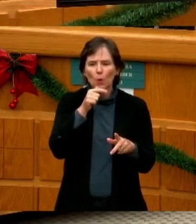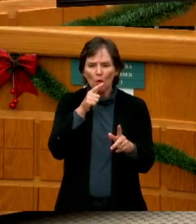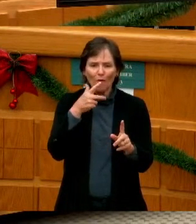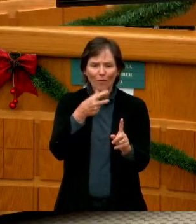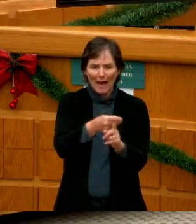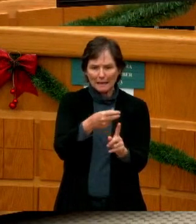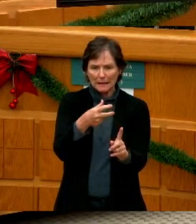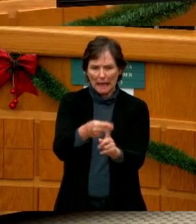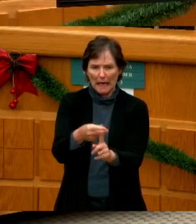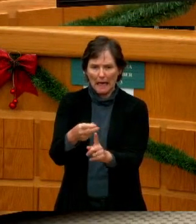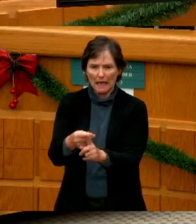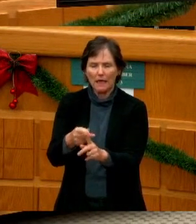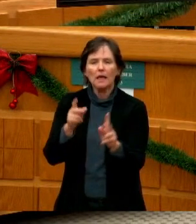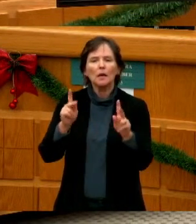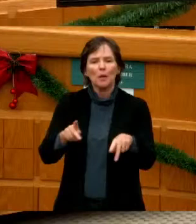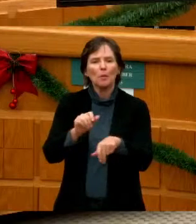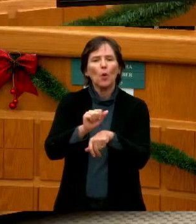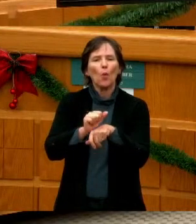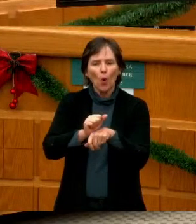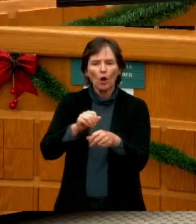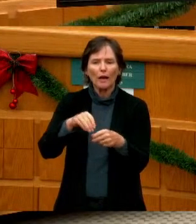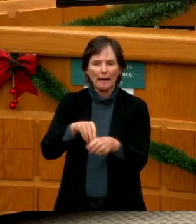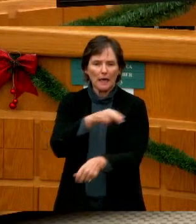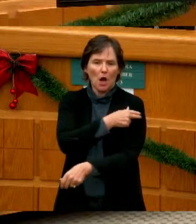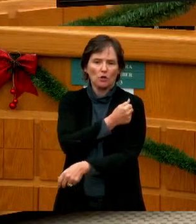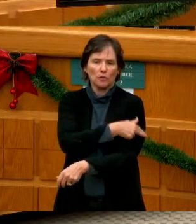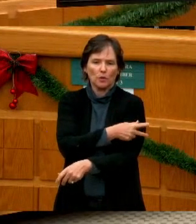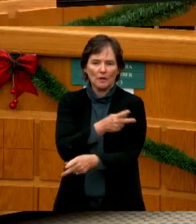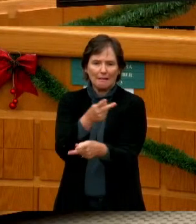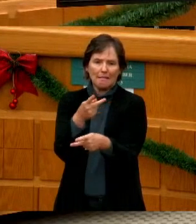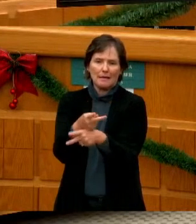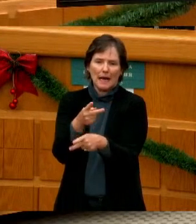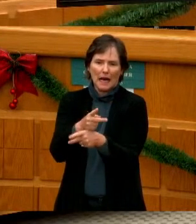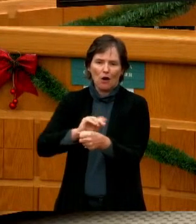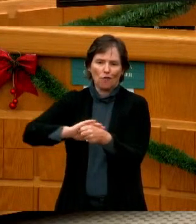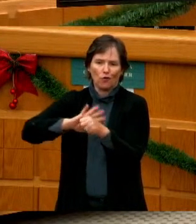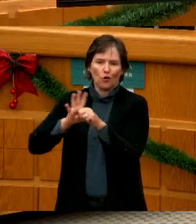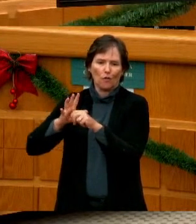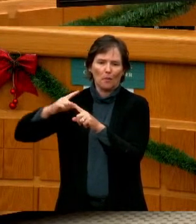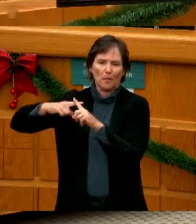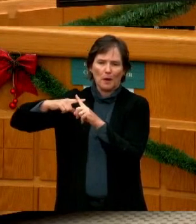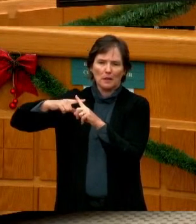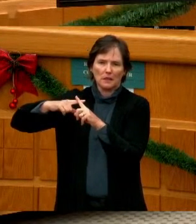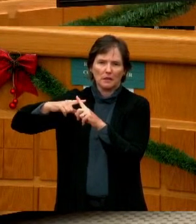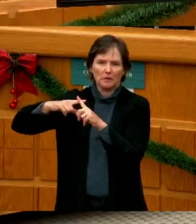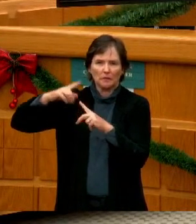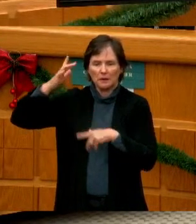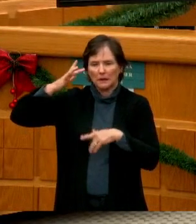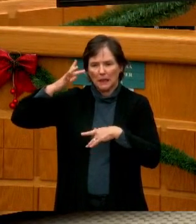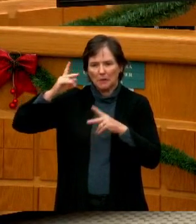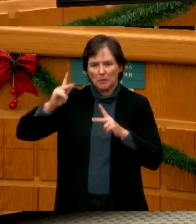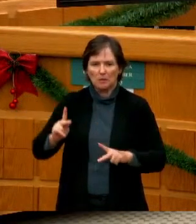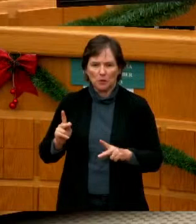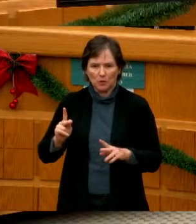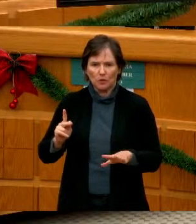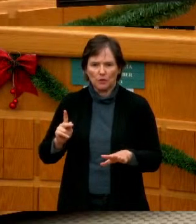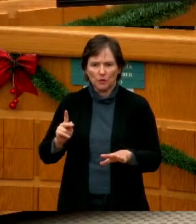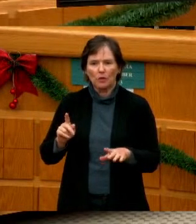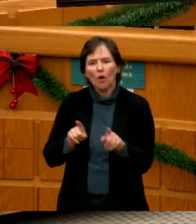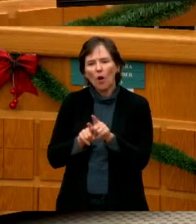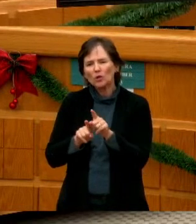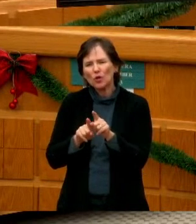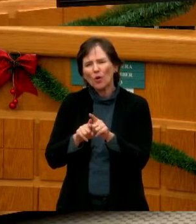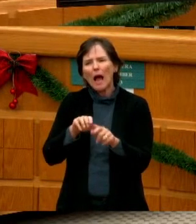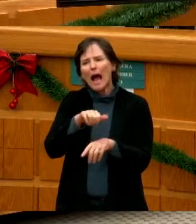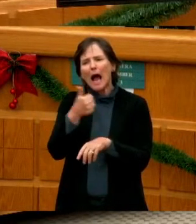COVID-19 vaccine will be hospital personnel. These are the individuals that are treating the COVID patients and all the ancillary